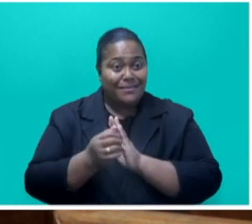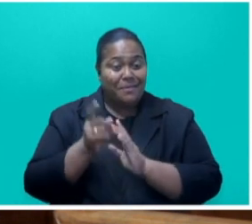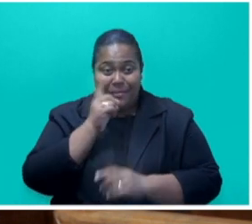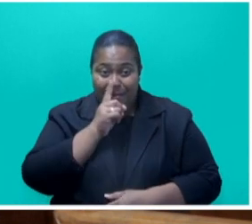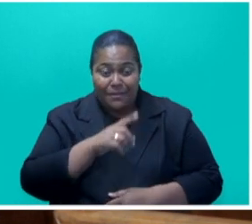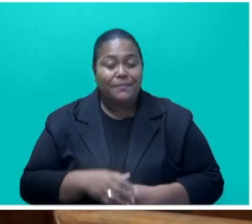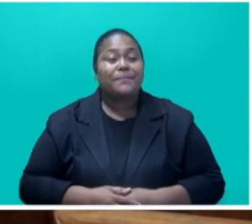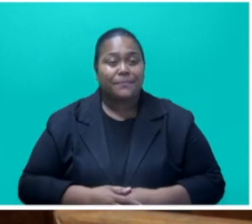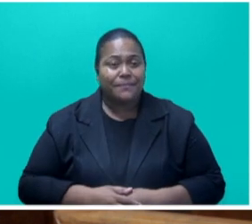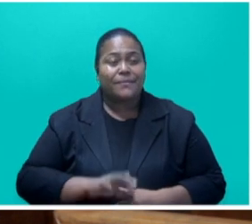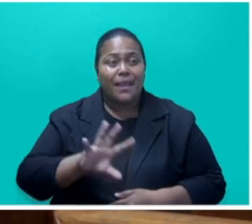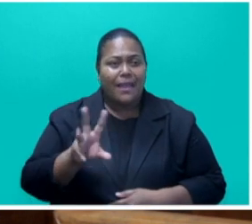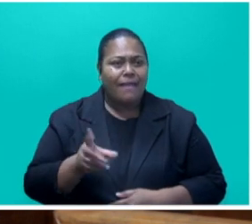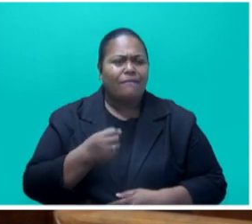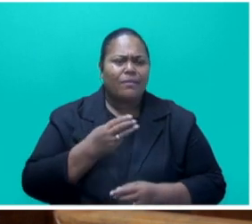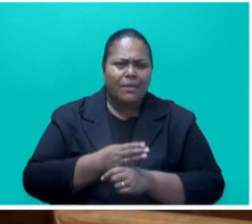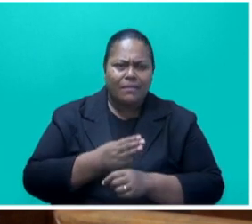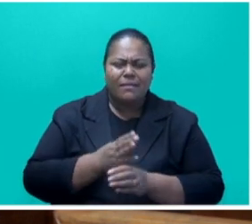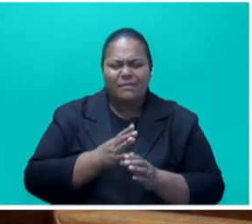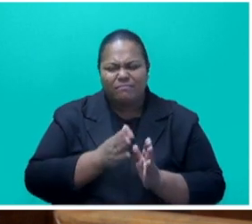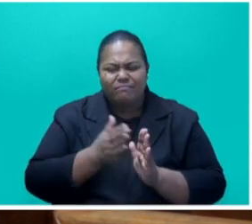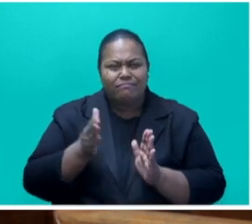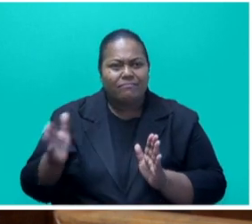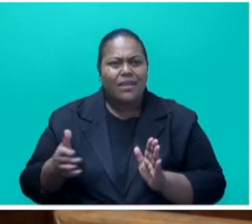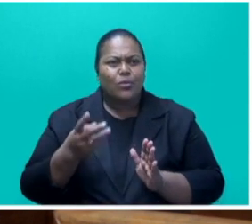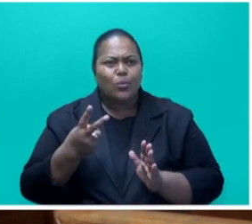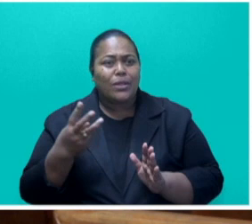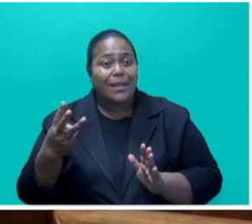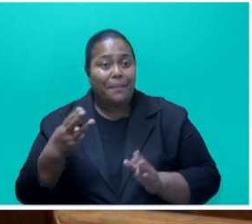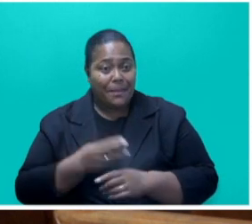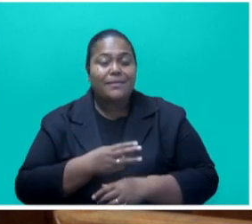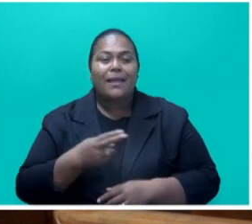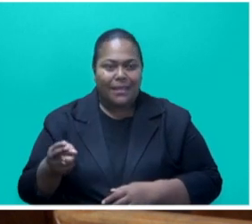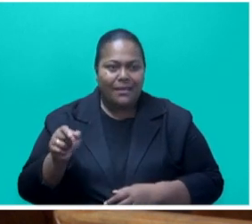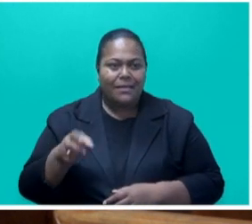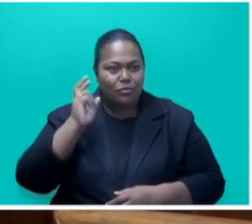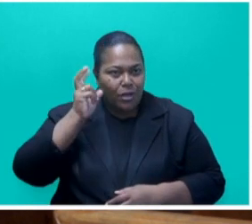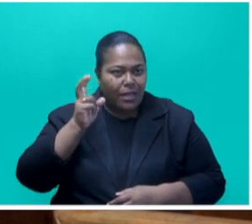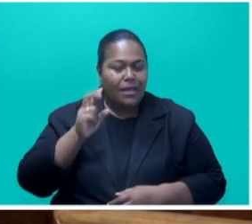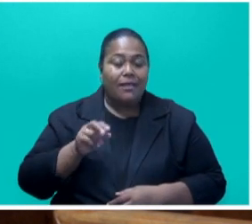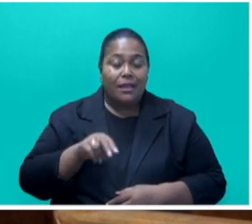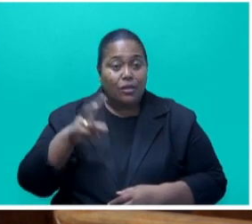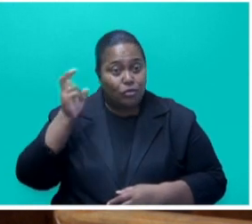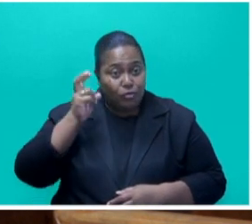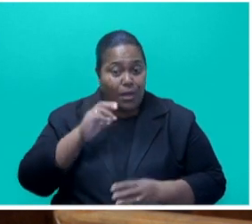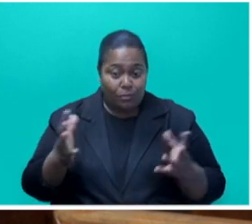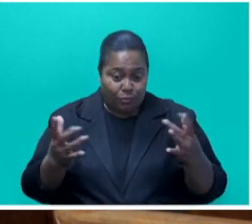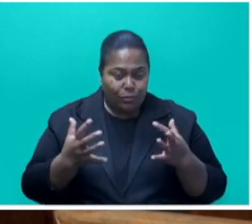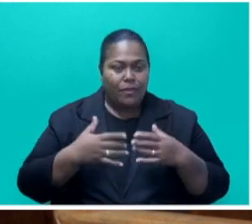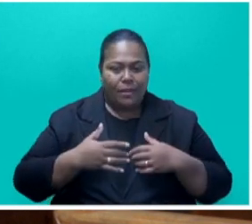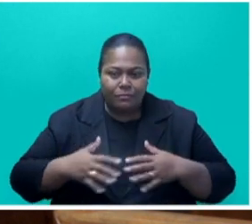I think it will be every couple of months. And then these are then encouraged to continue to set up